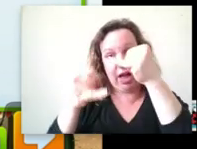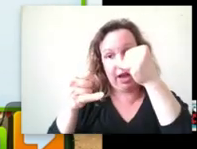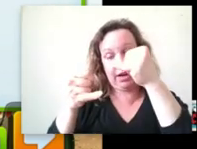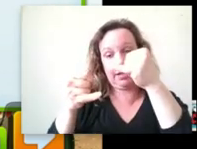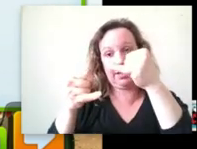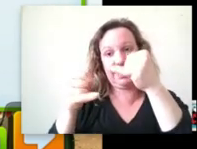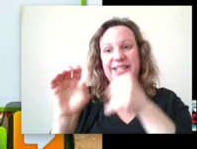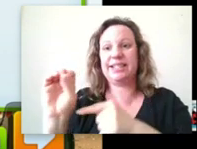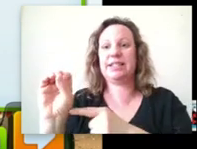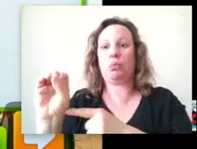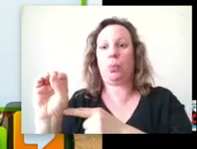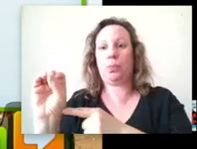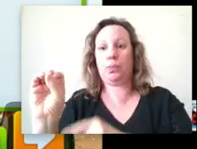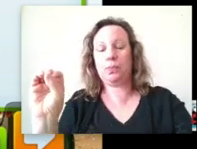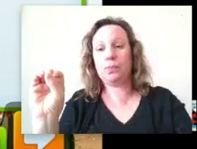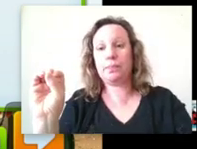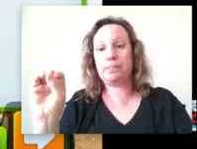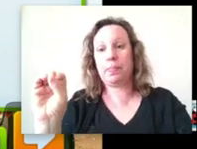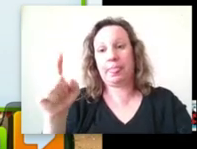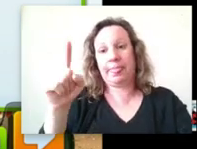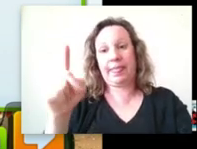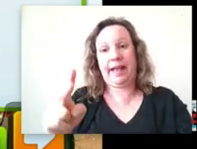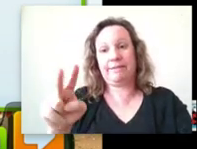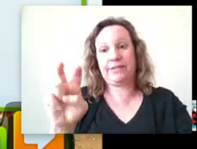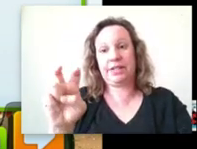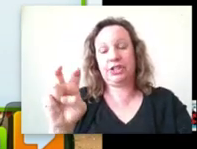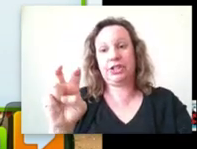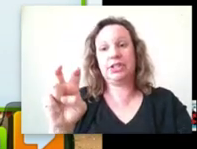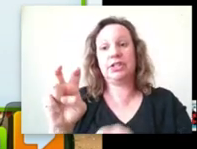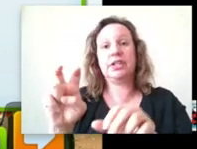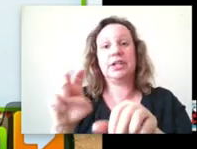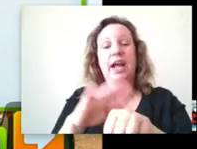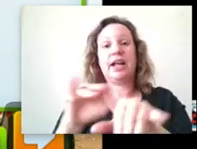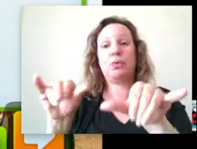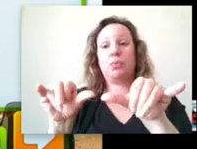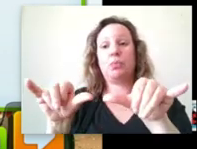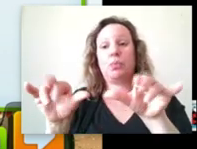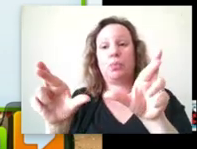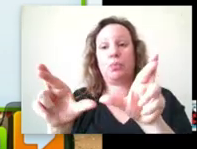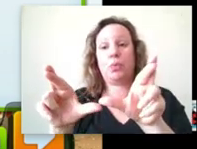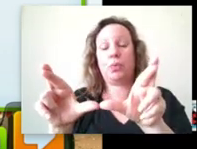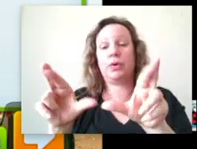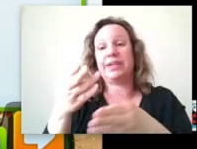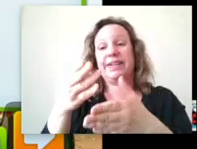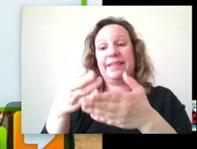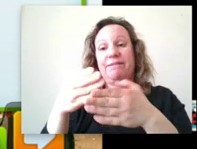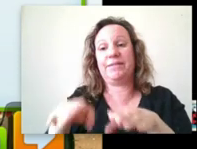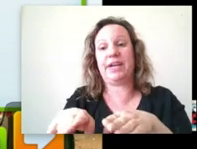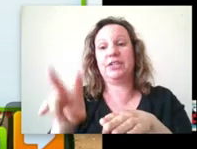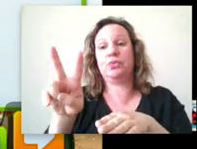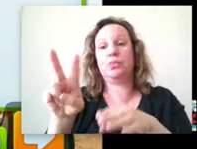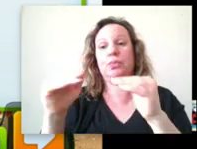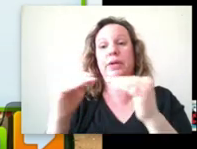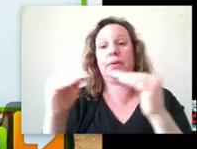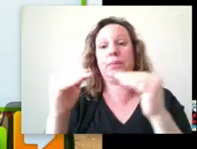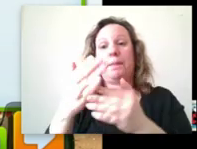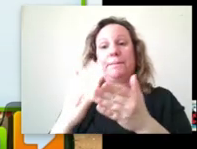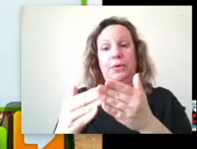the 0 mark. The half-inch markings on a ruler divide each inch into 2 equal